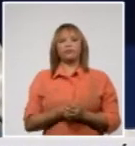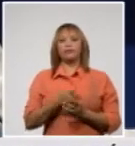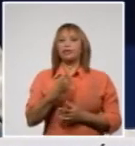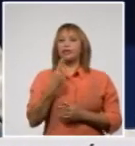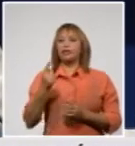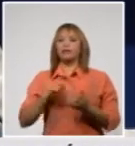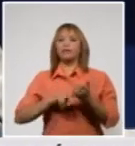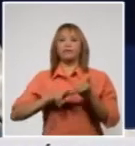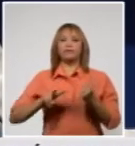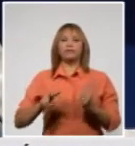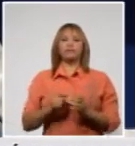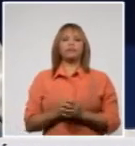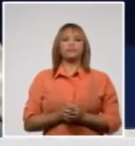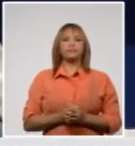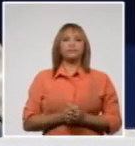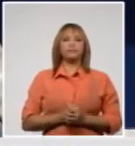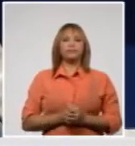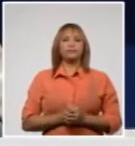4,202 from Havana,